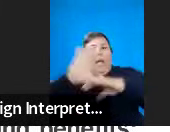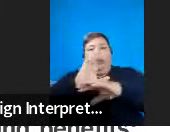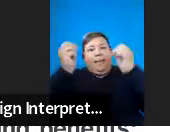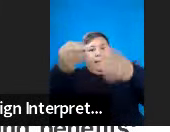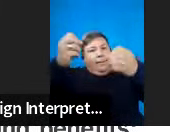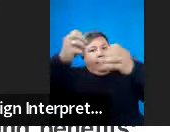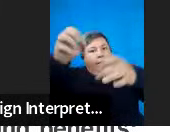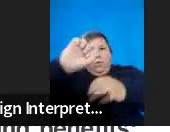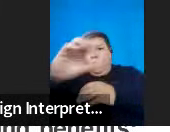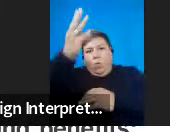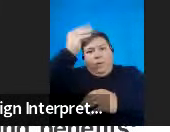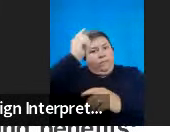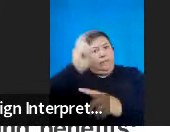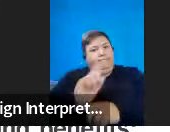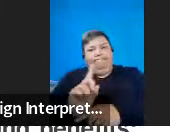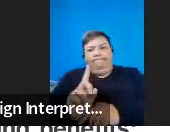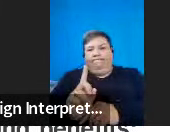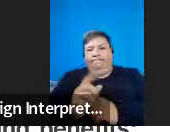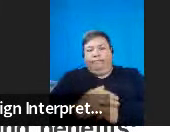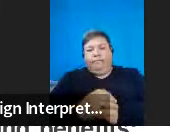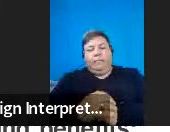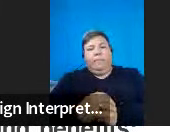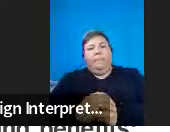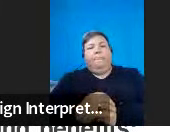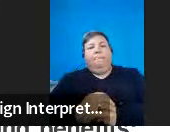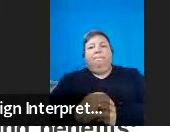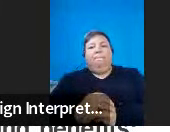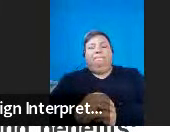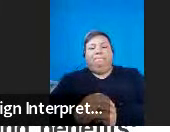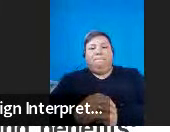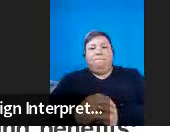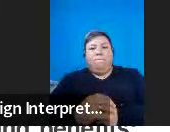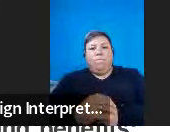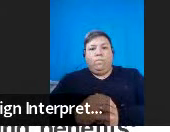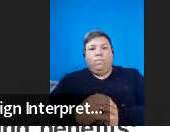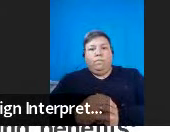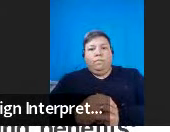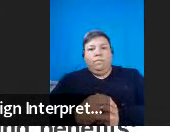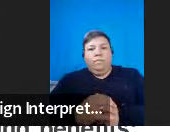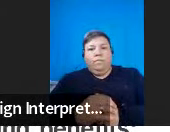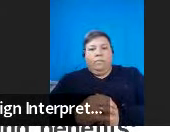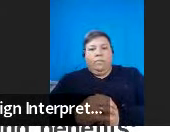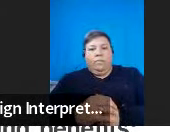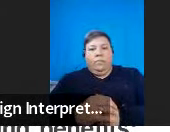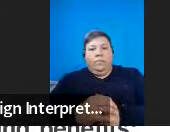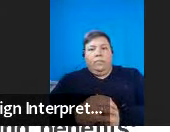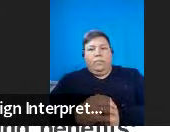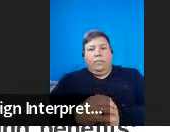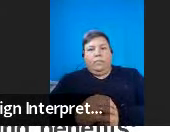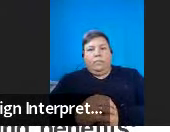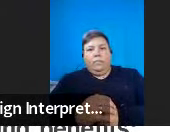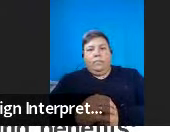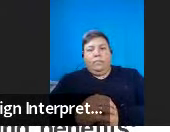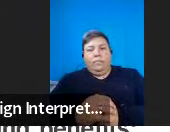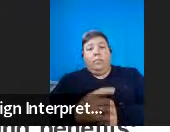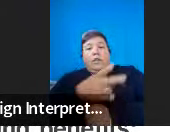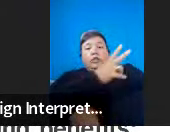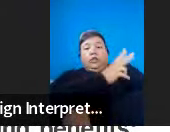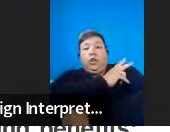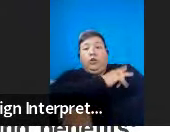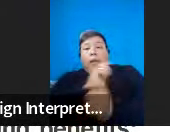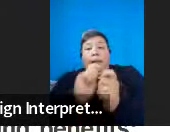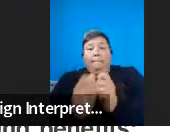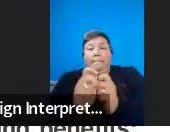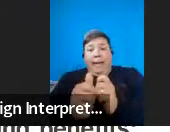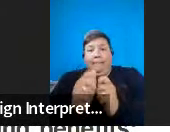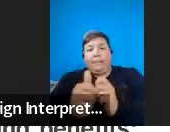other business or any other company. Then also the exemption from security payments. I think I've touched